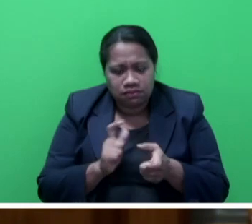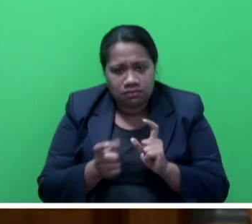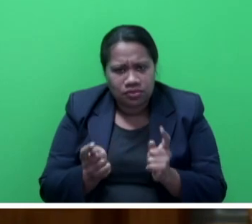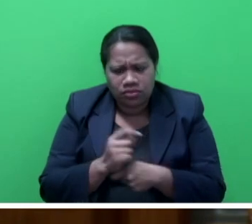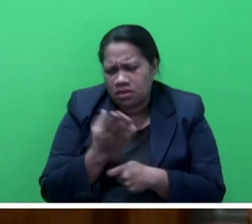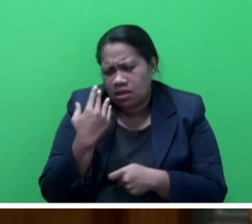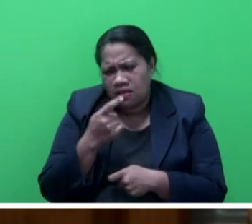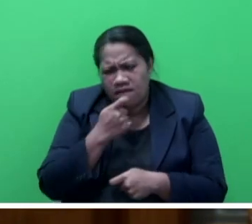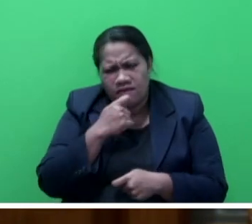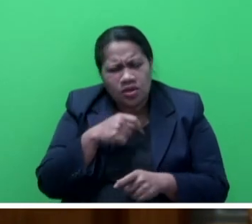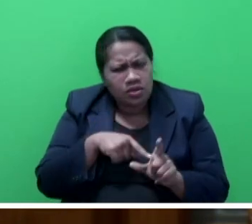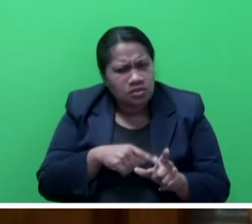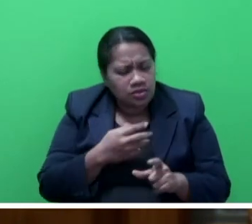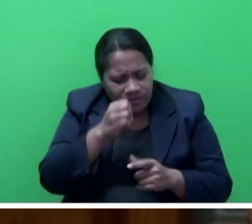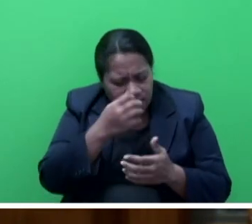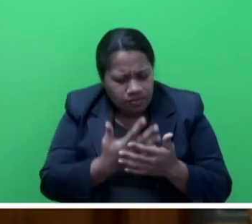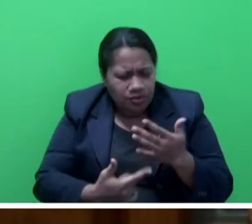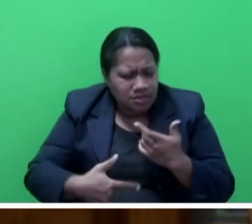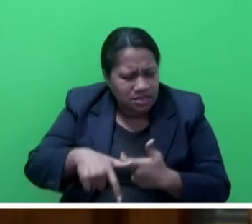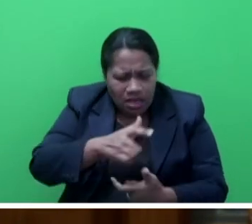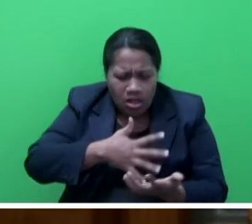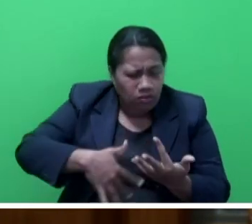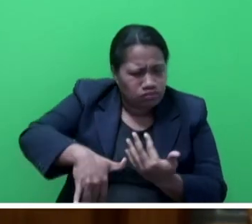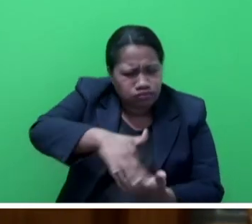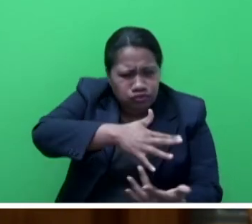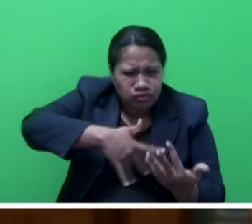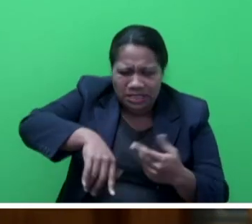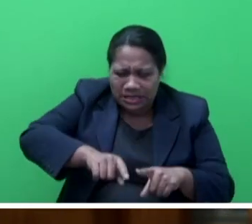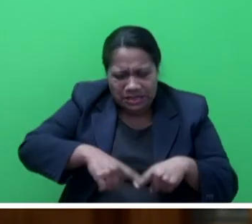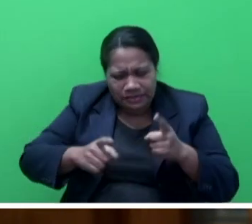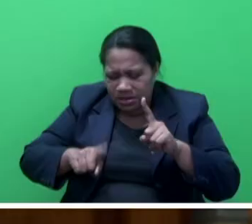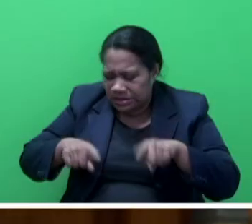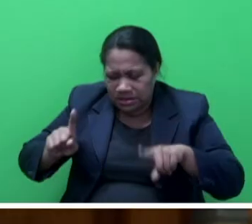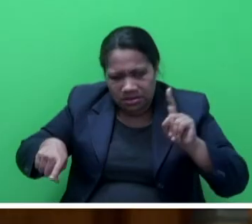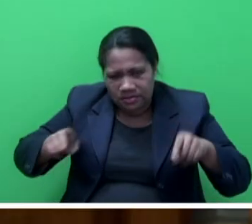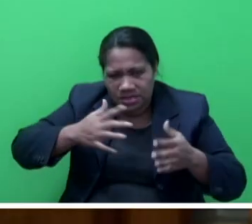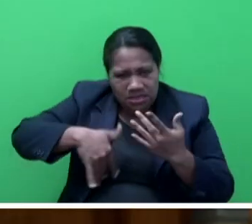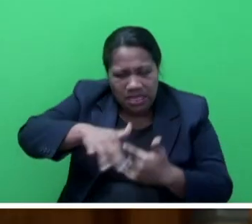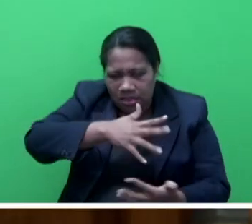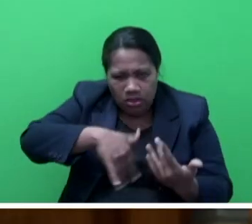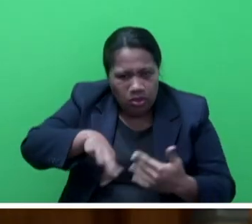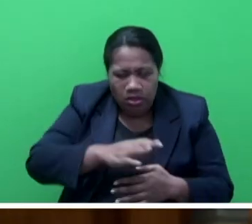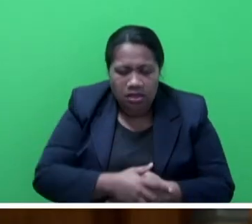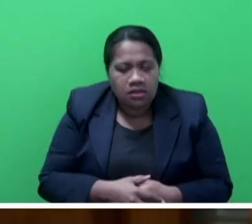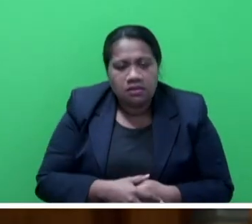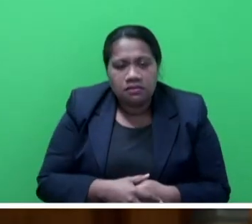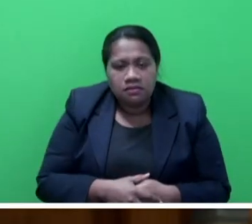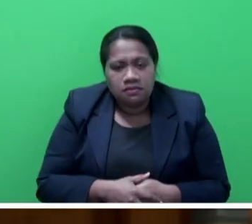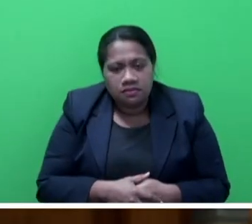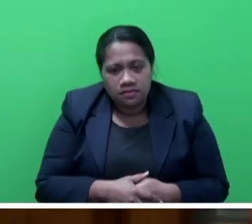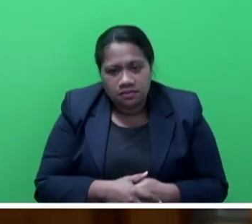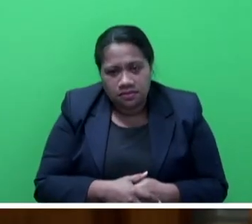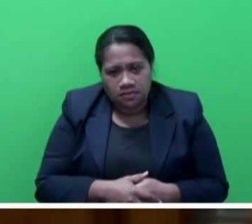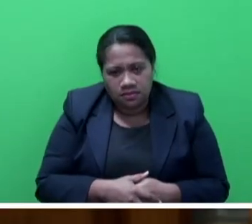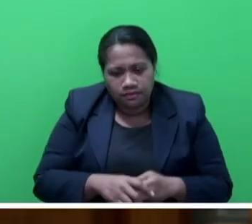experienced cyclones such as Winston, Gita, Kenny, Harold, Yasa, and the latest one being Tiziana, which brought about a lot of